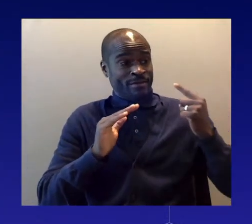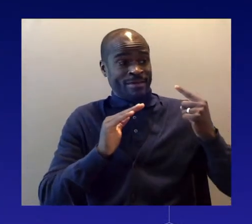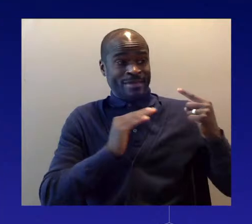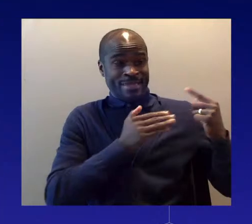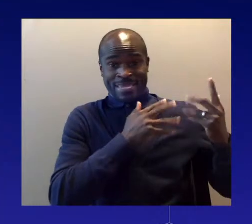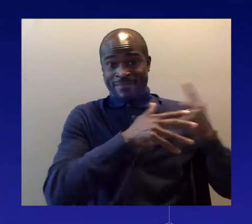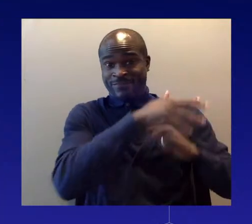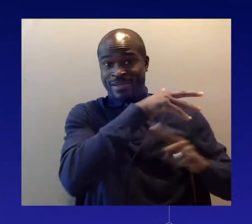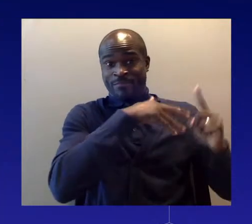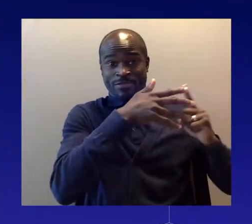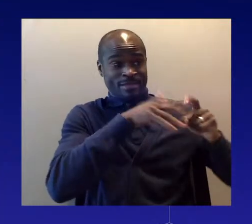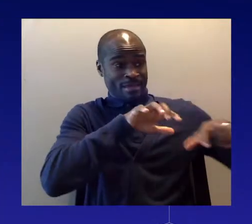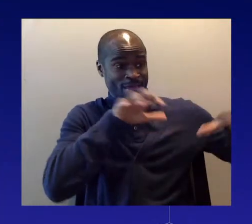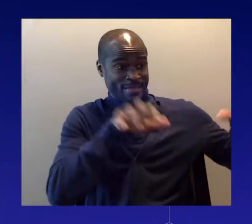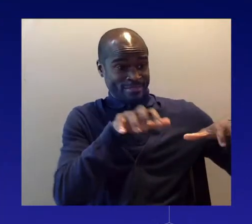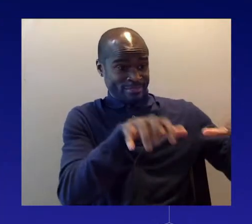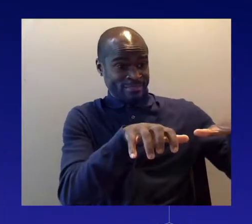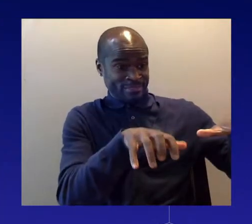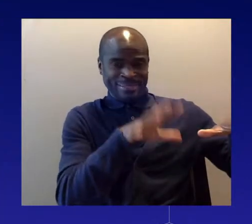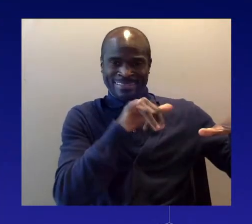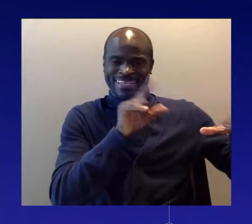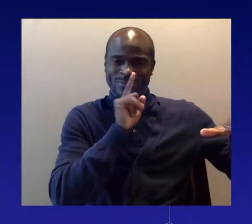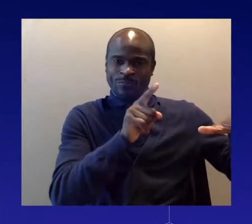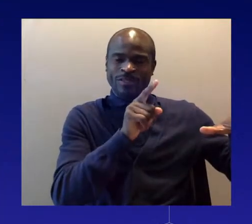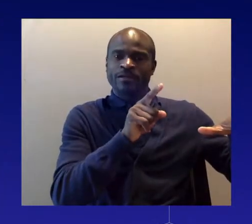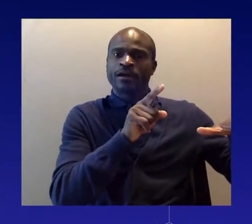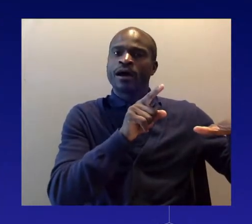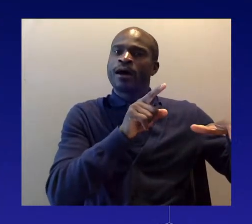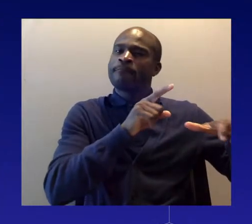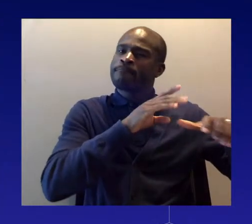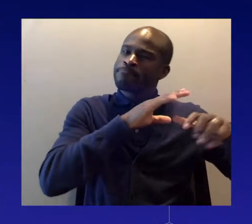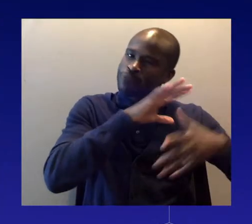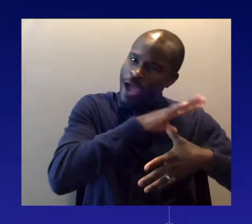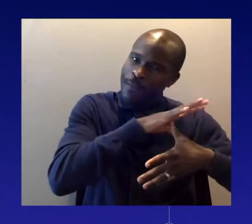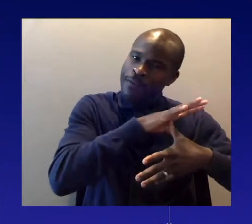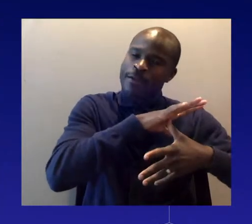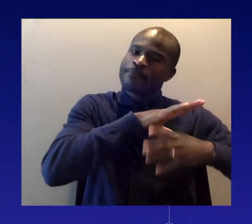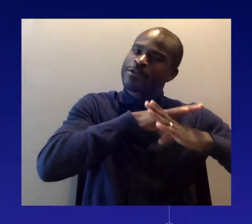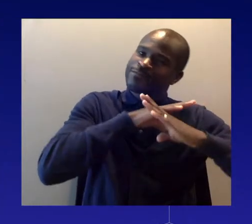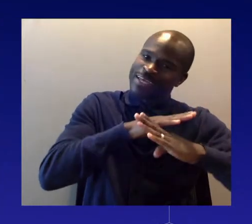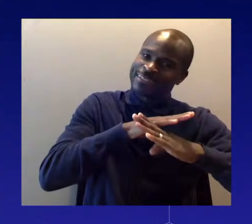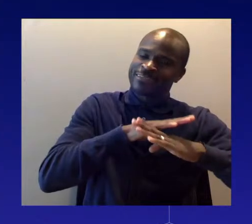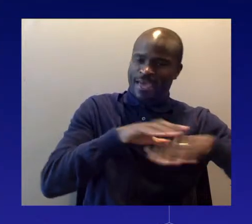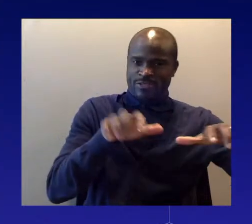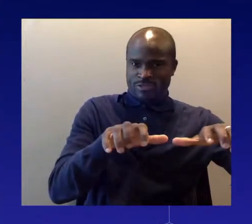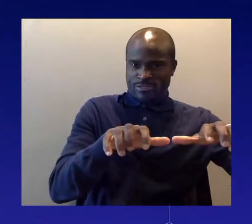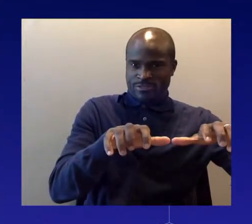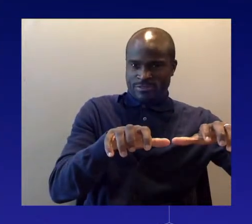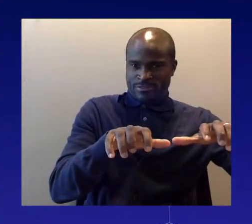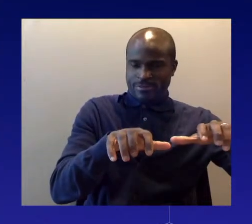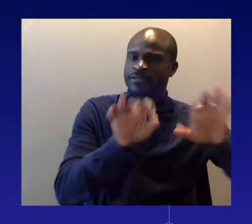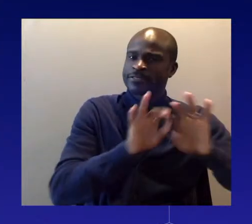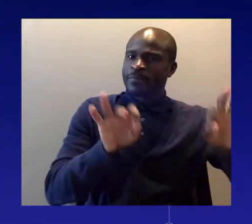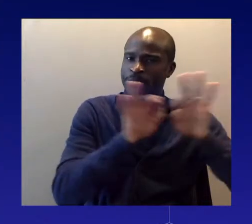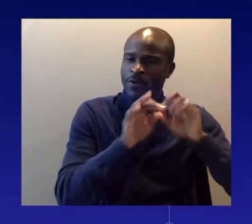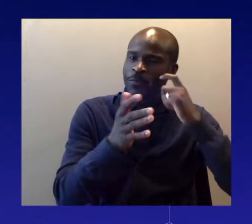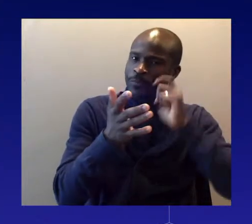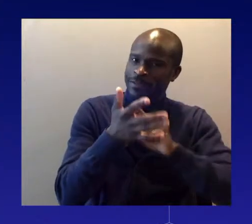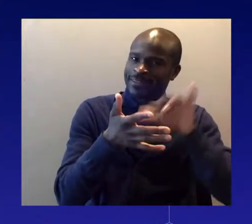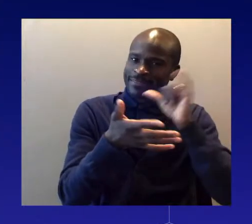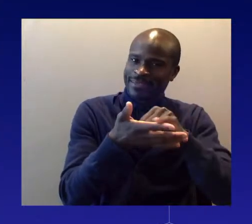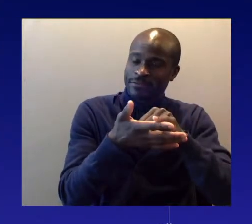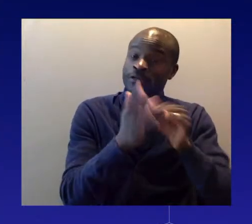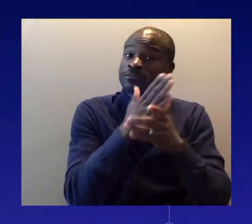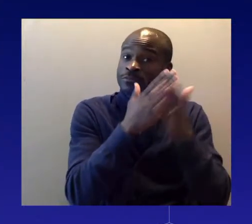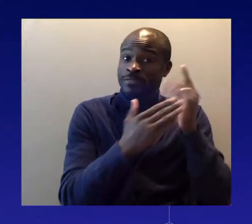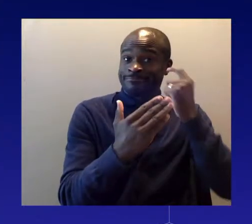primary public health preventative actions. And I think that's what's really important in the recognition of some of these regulations